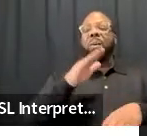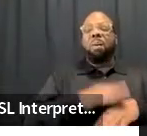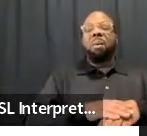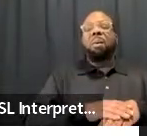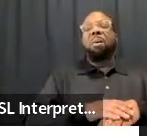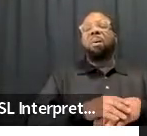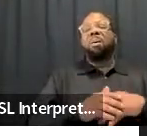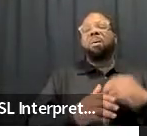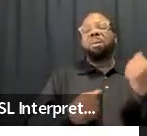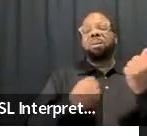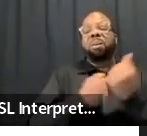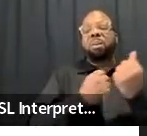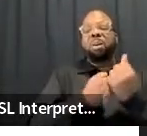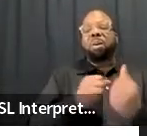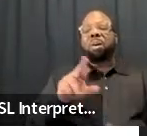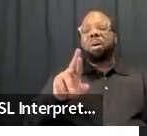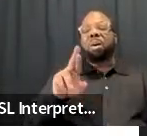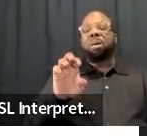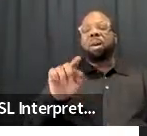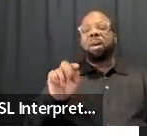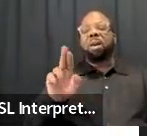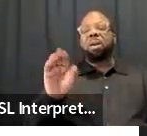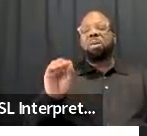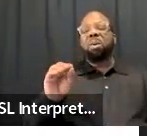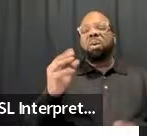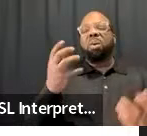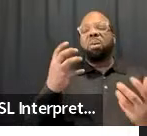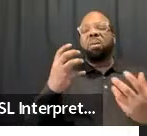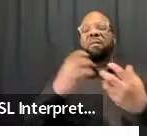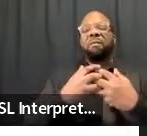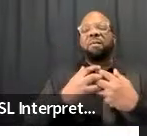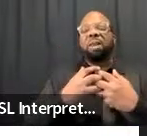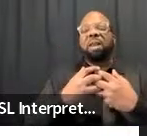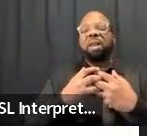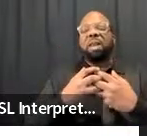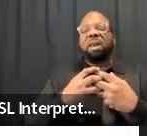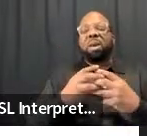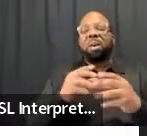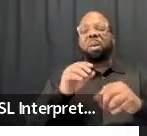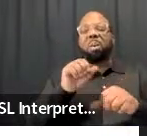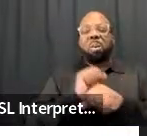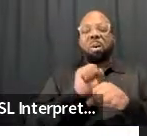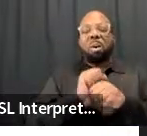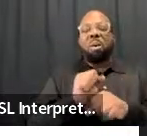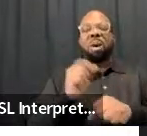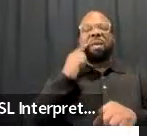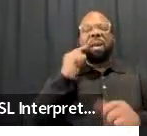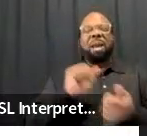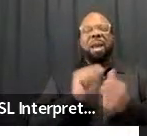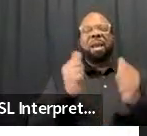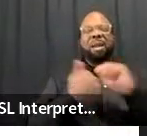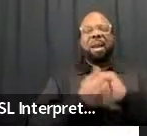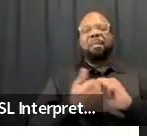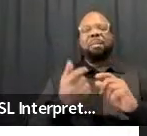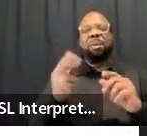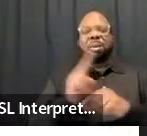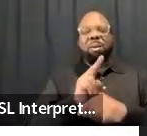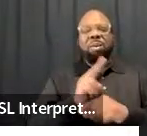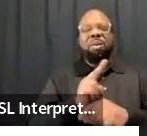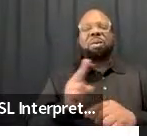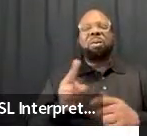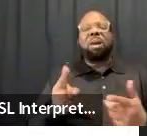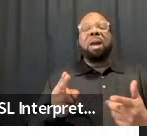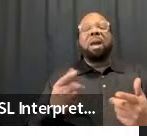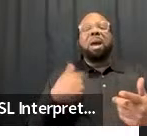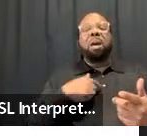supporting retrofitting work. So that's another thing that you brought up is adaptive reuse. And I think that that's core to this proposal, is